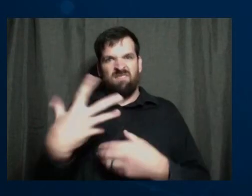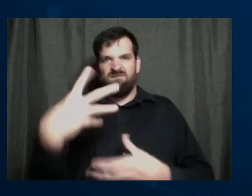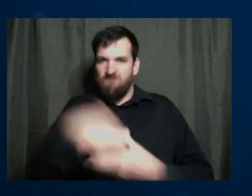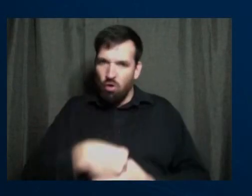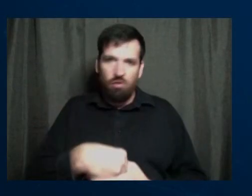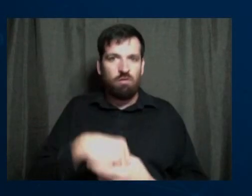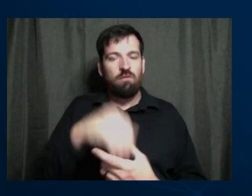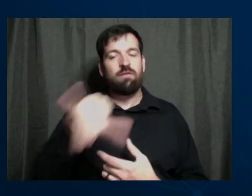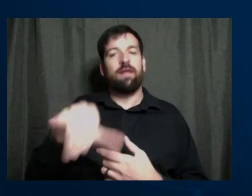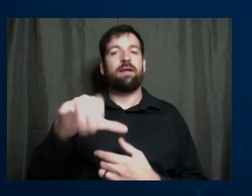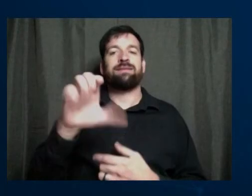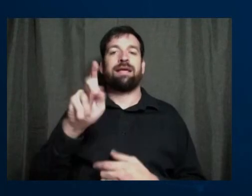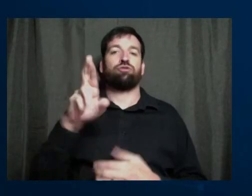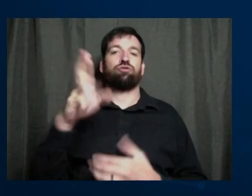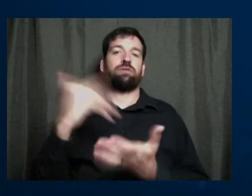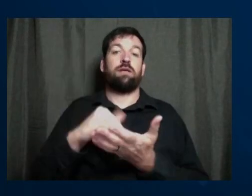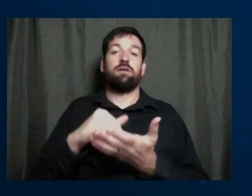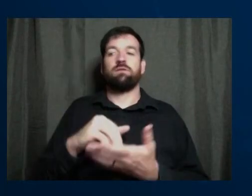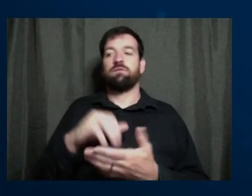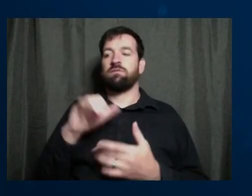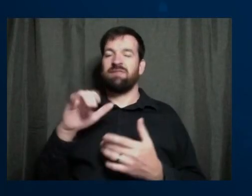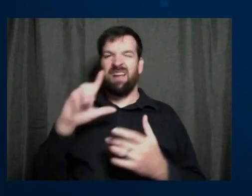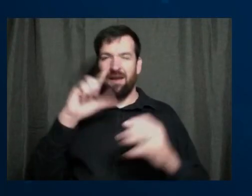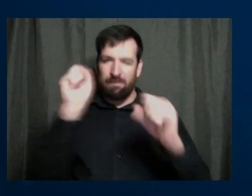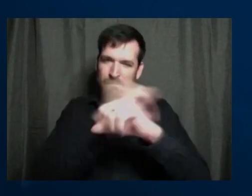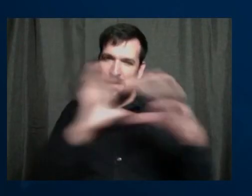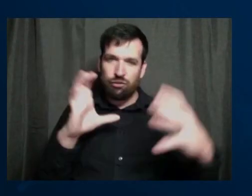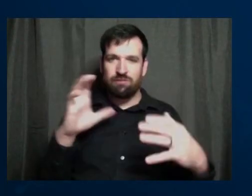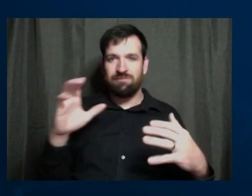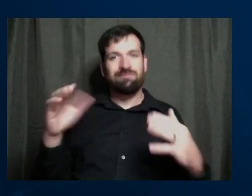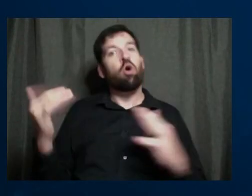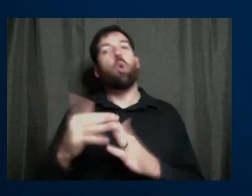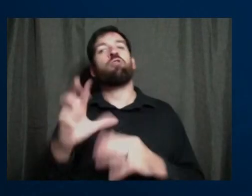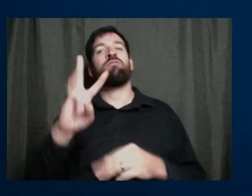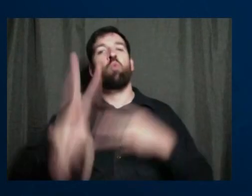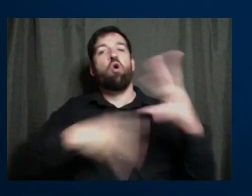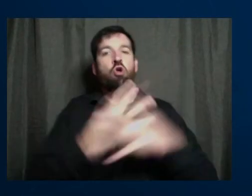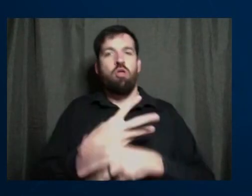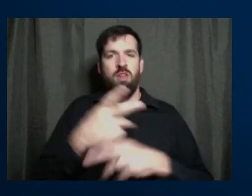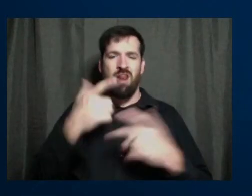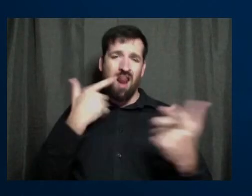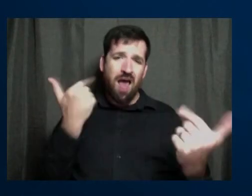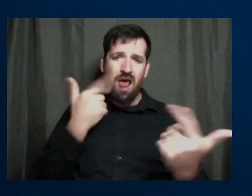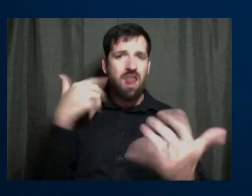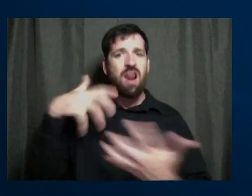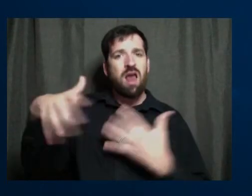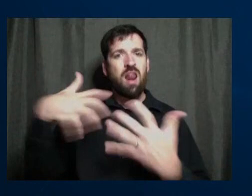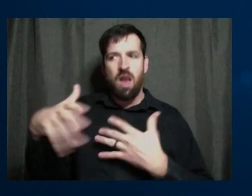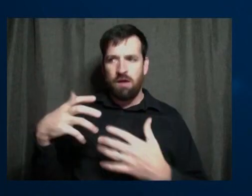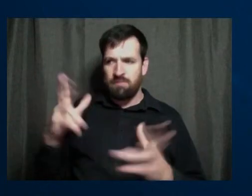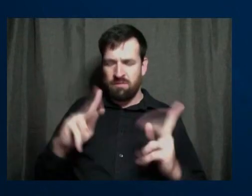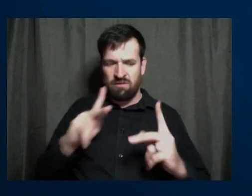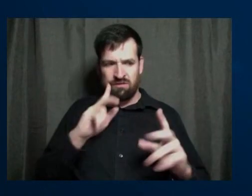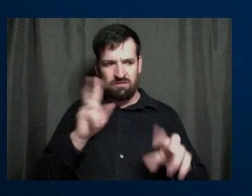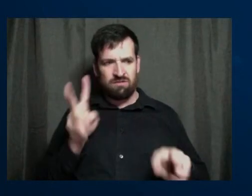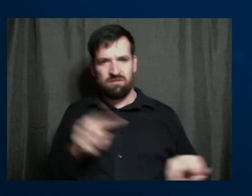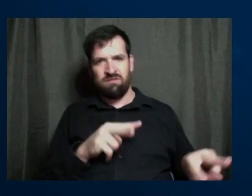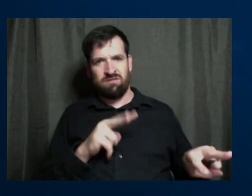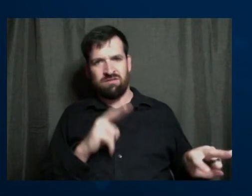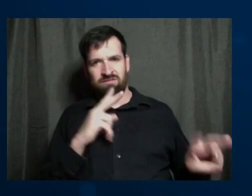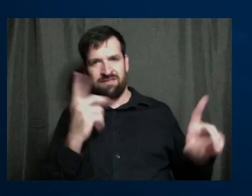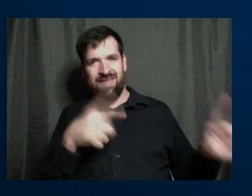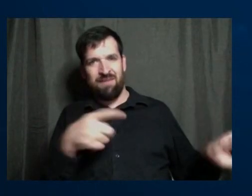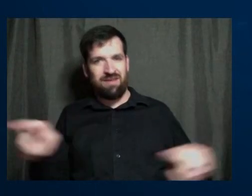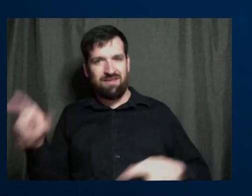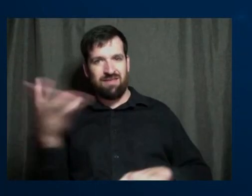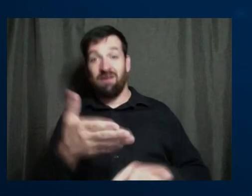the world, and all this like loud laughter coming out down the halls, and just people wondering, what is going on down there, and you're just changing